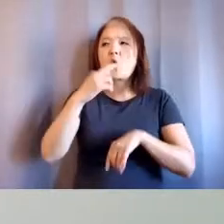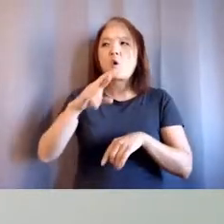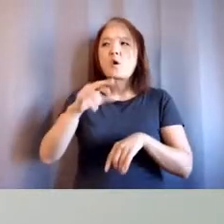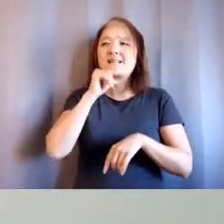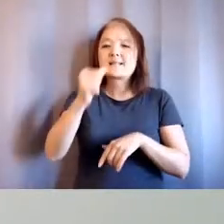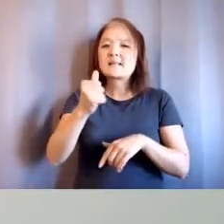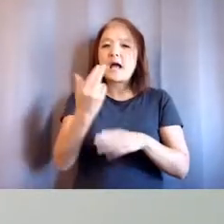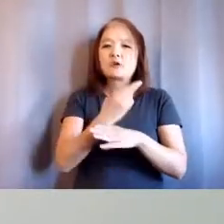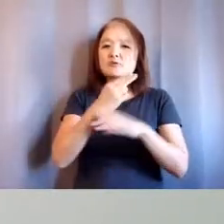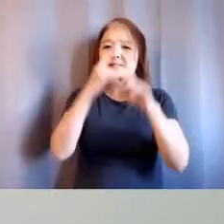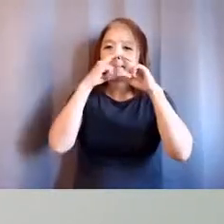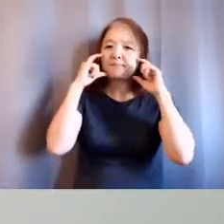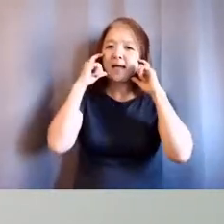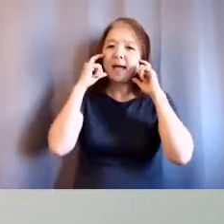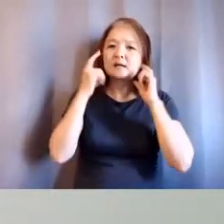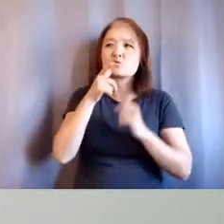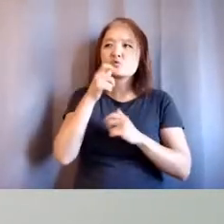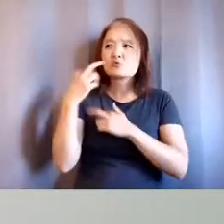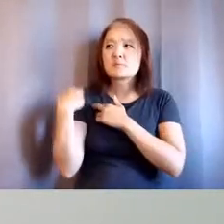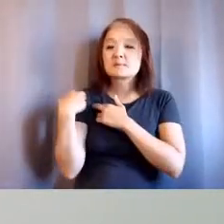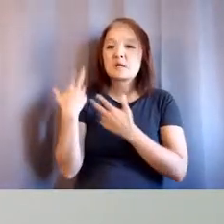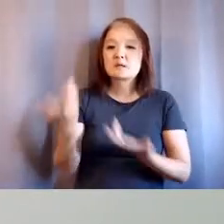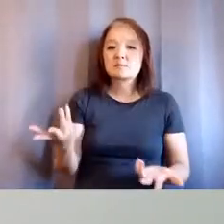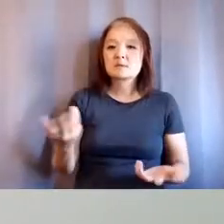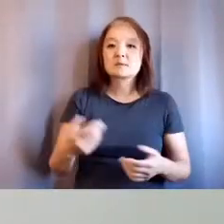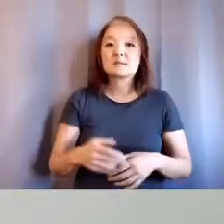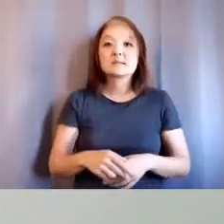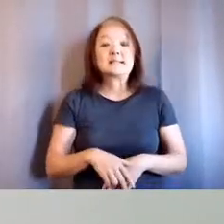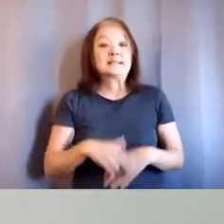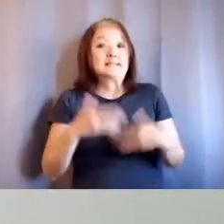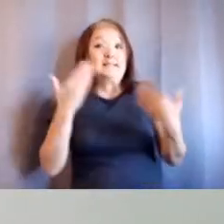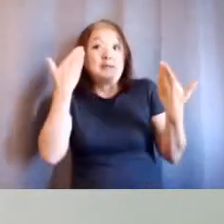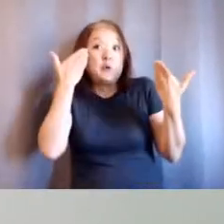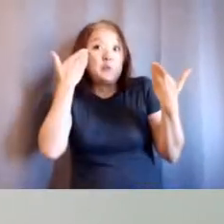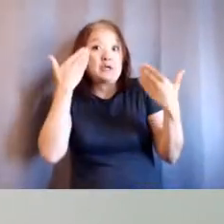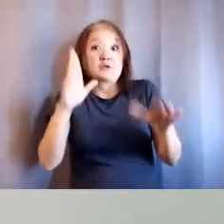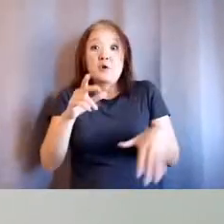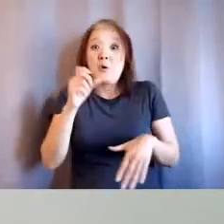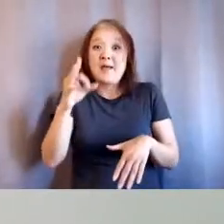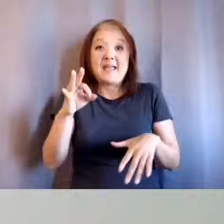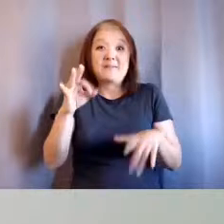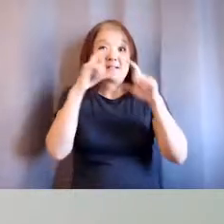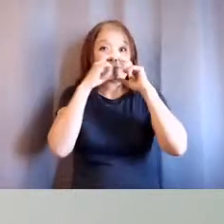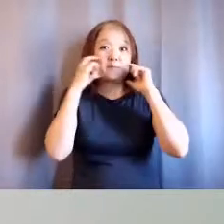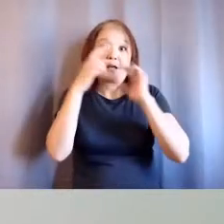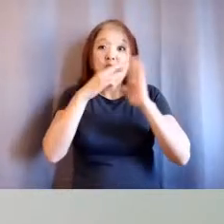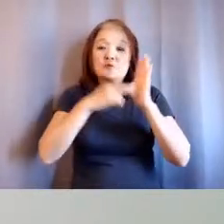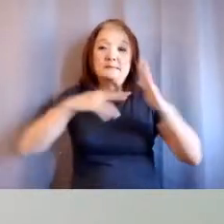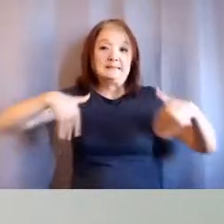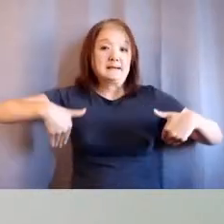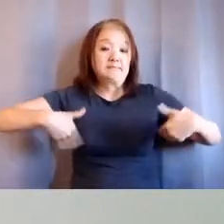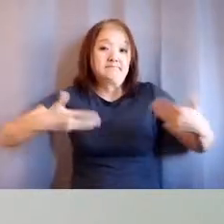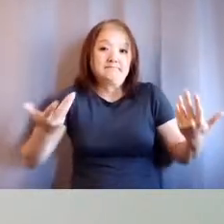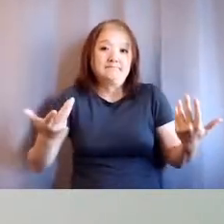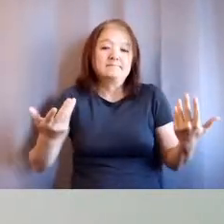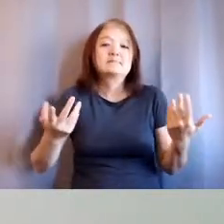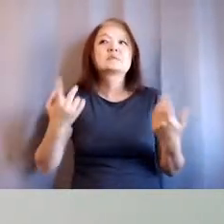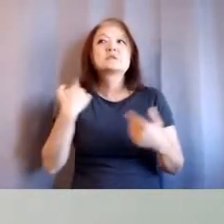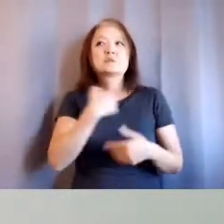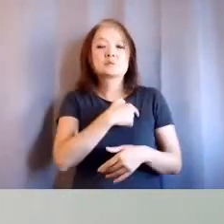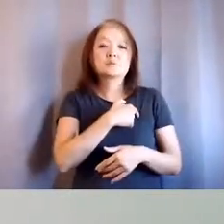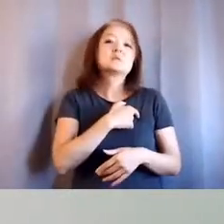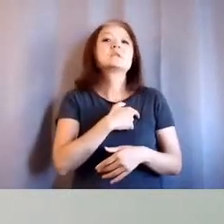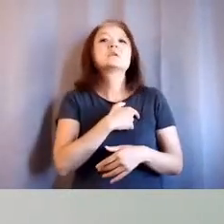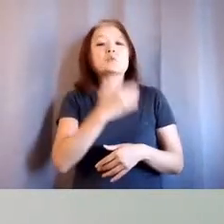rules? Well, as Court indicated, we don't know if there's going to be mask rules. We are fairly certain there's going to be